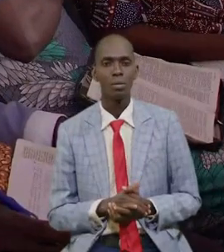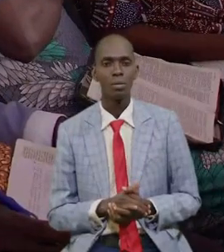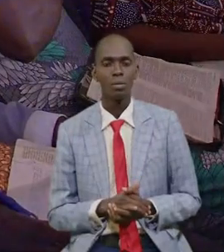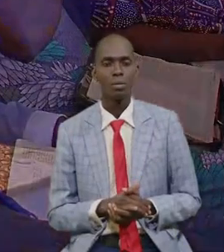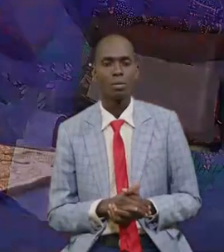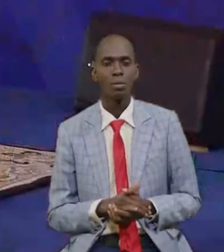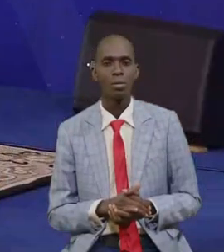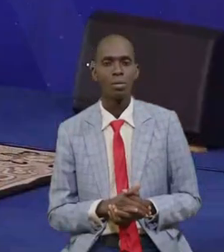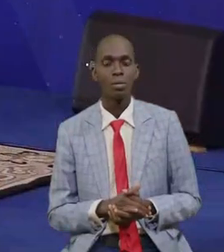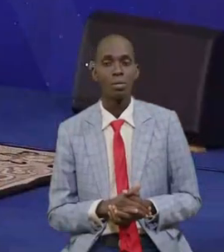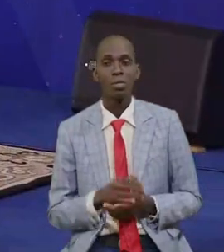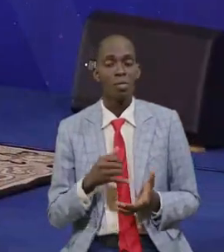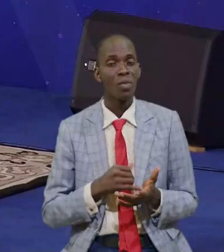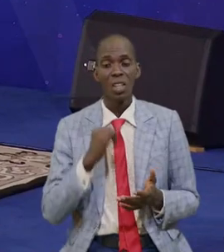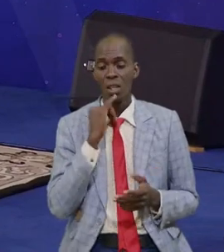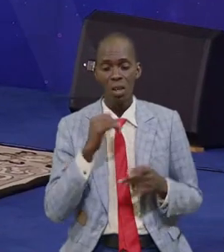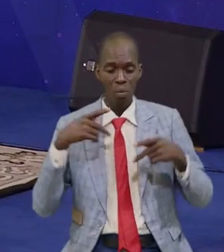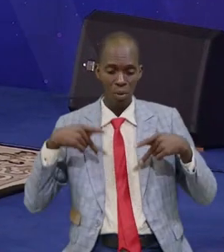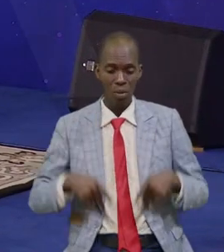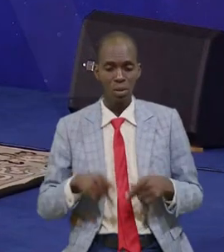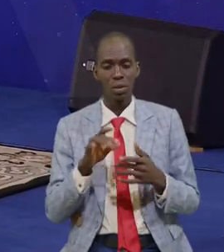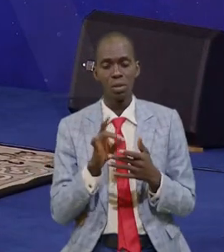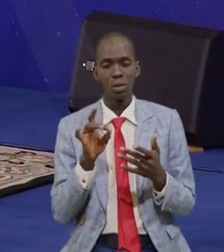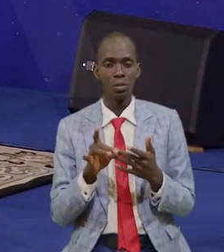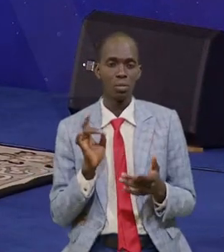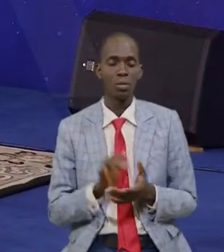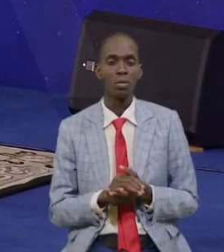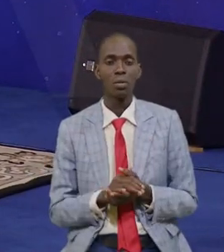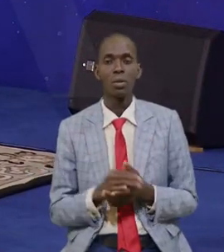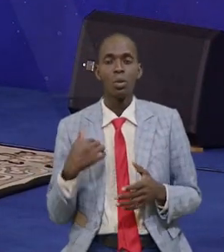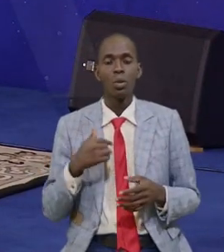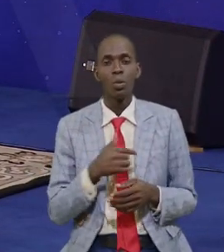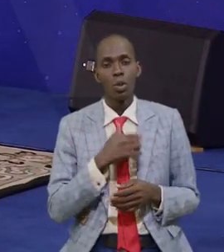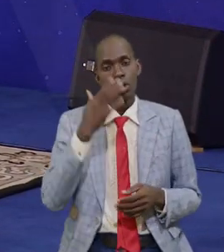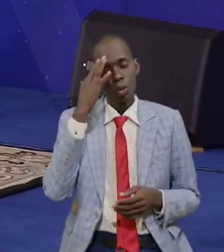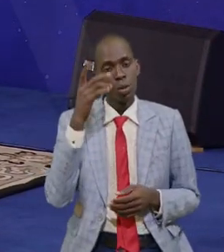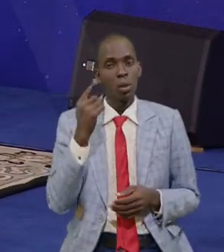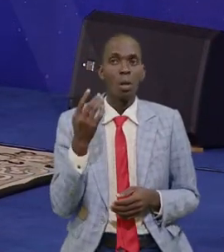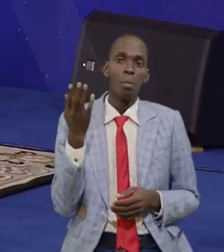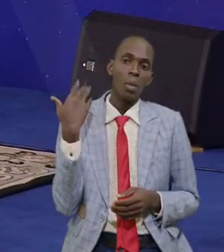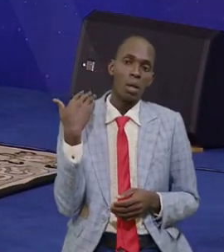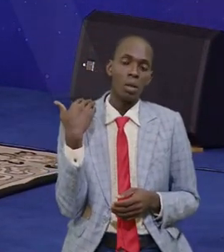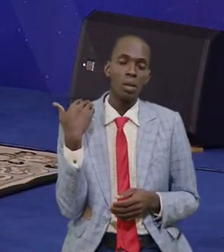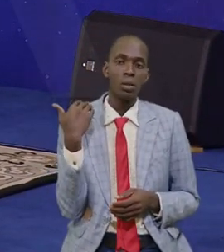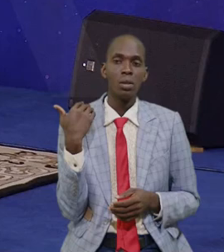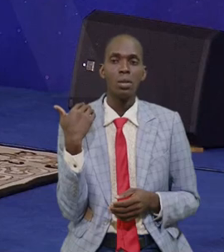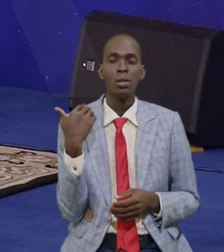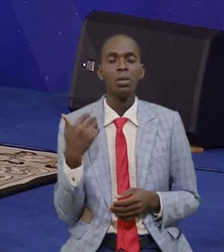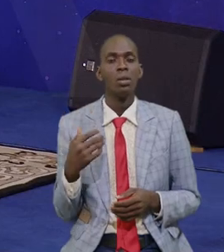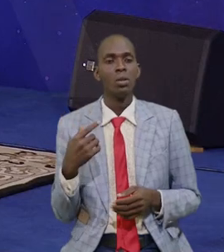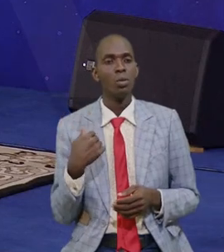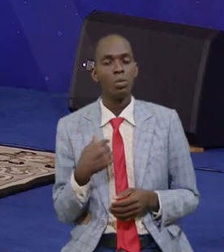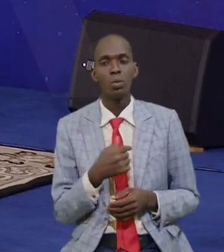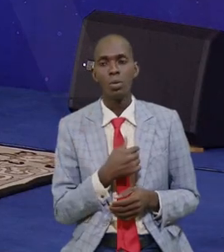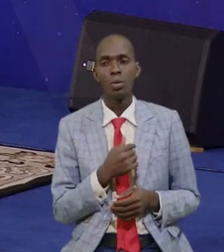It's a personal choice. Personal choice. When we know the path back to the dregs of the world, to